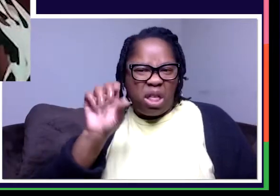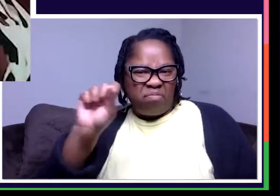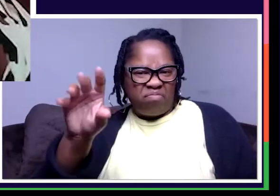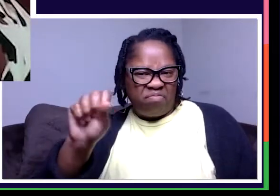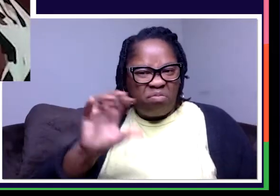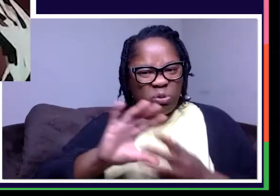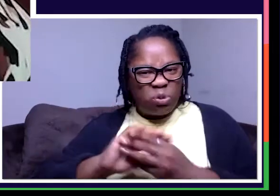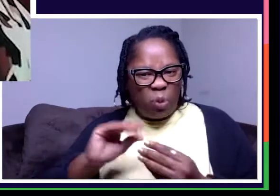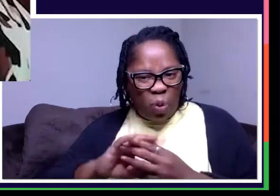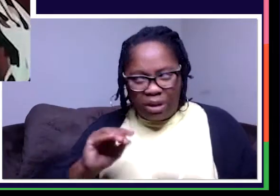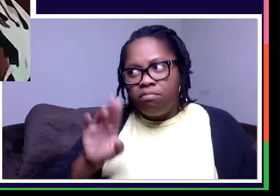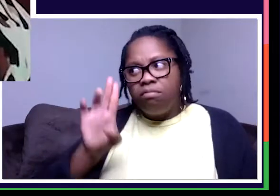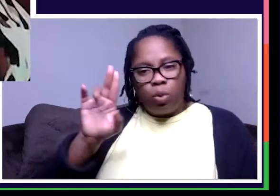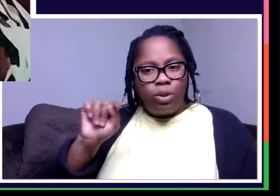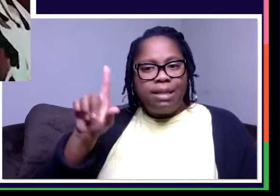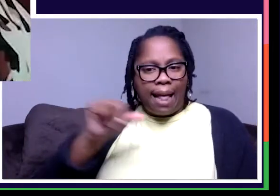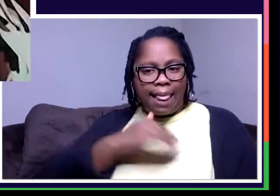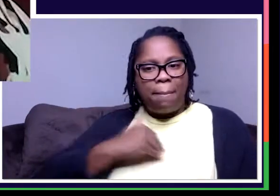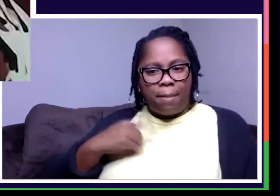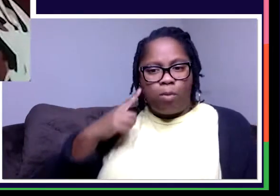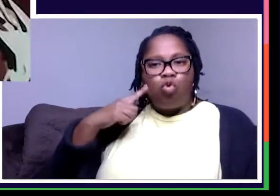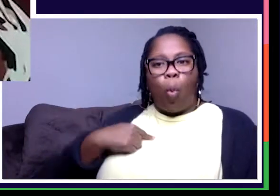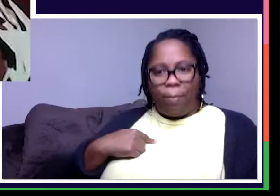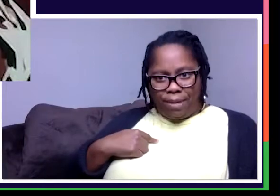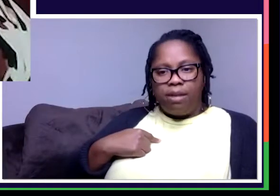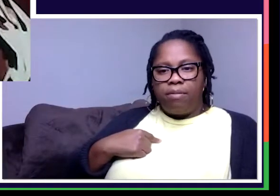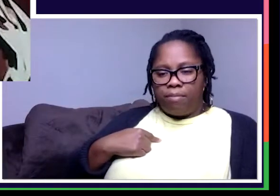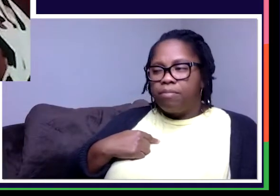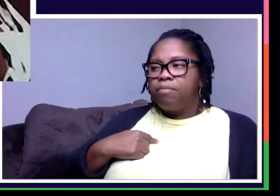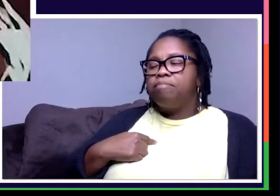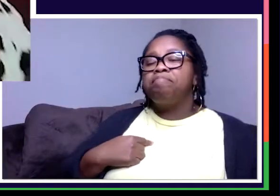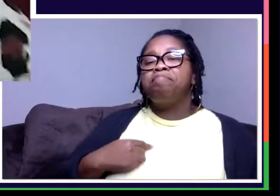story as communicated to me by a UTLA member.